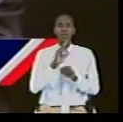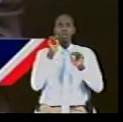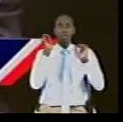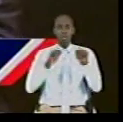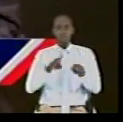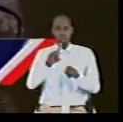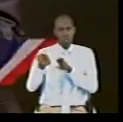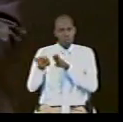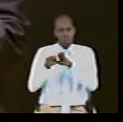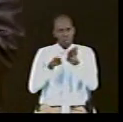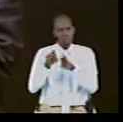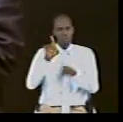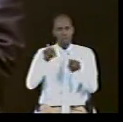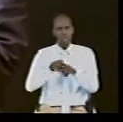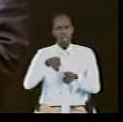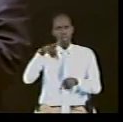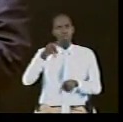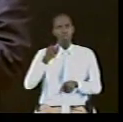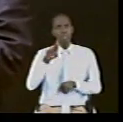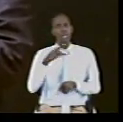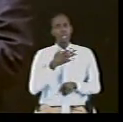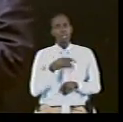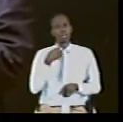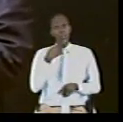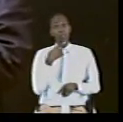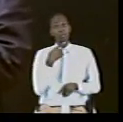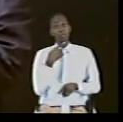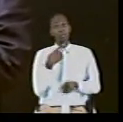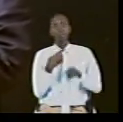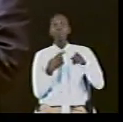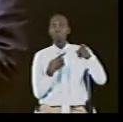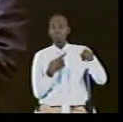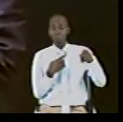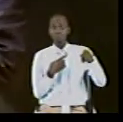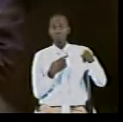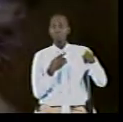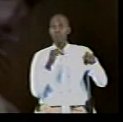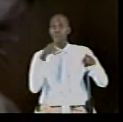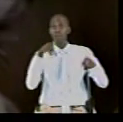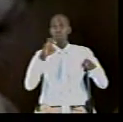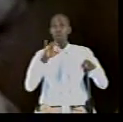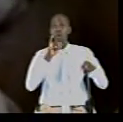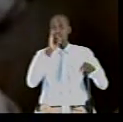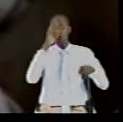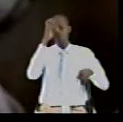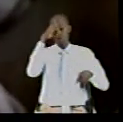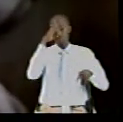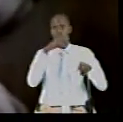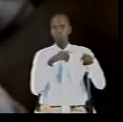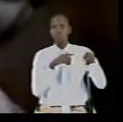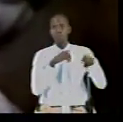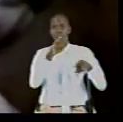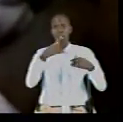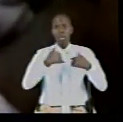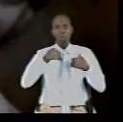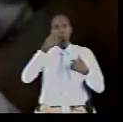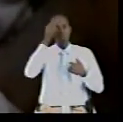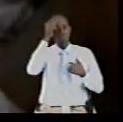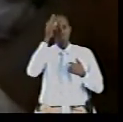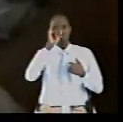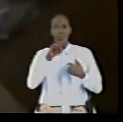Peter and say, he has wisdom, he has understanding, he